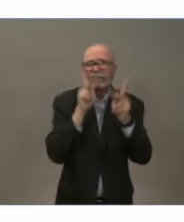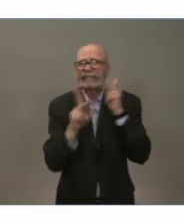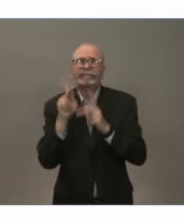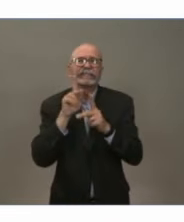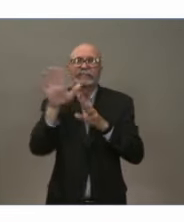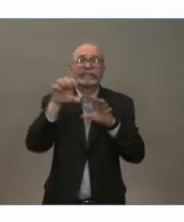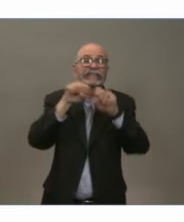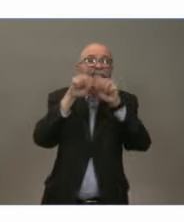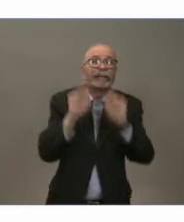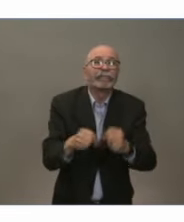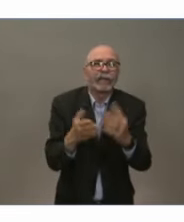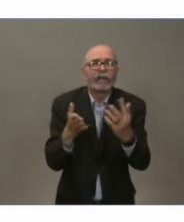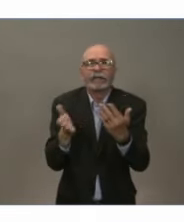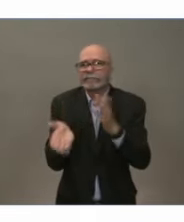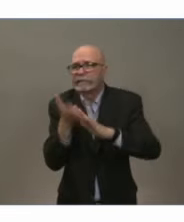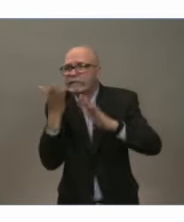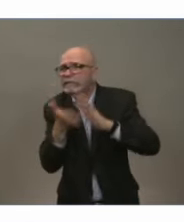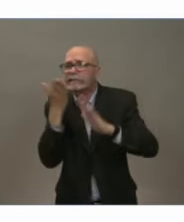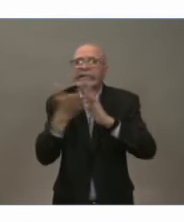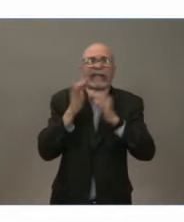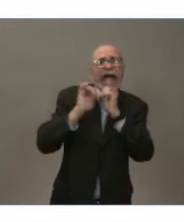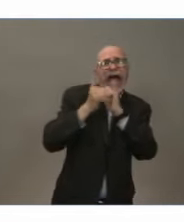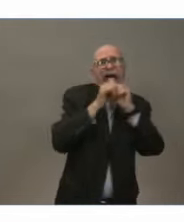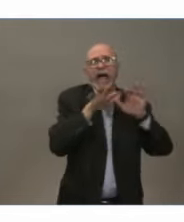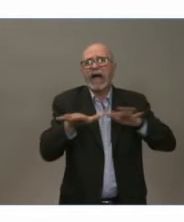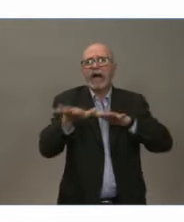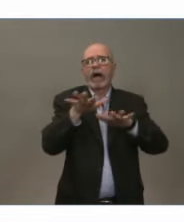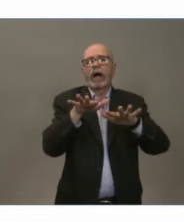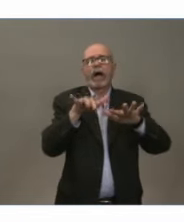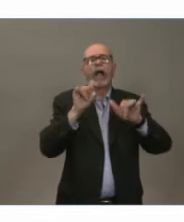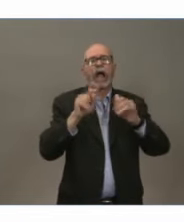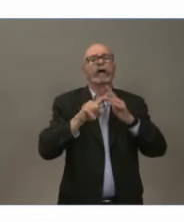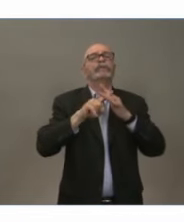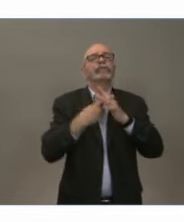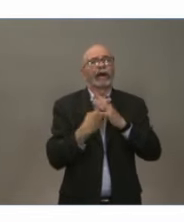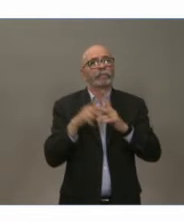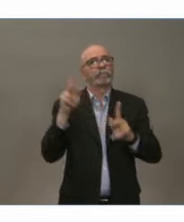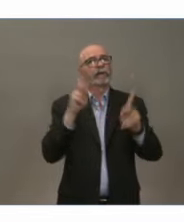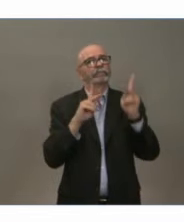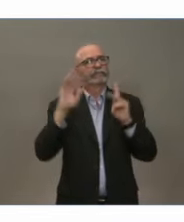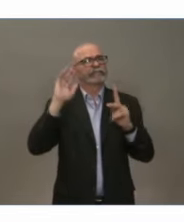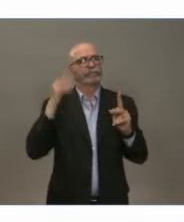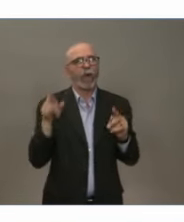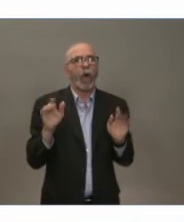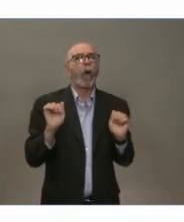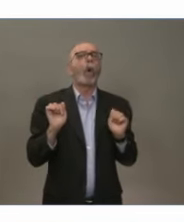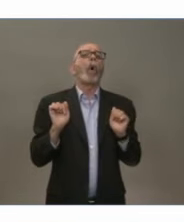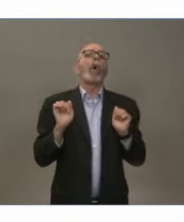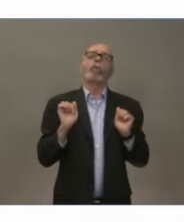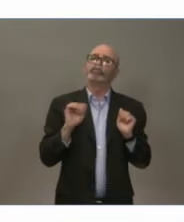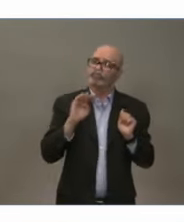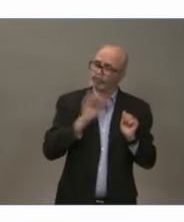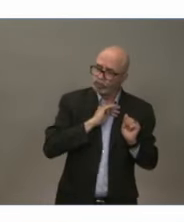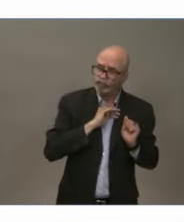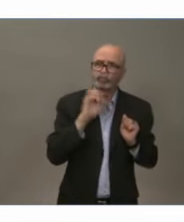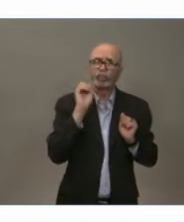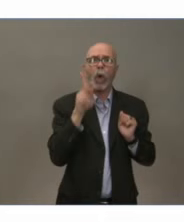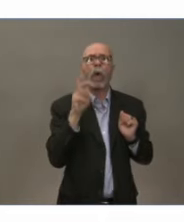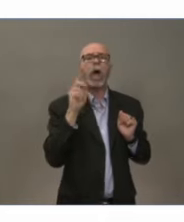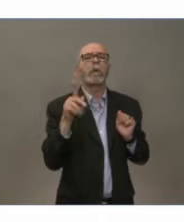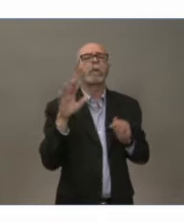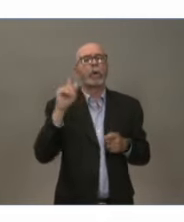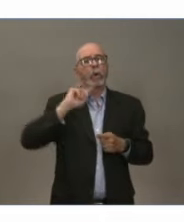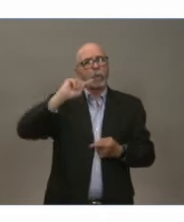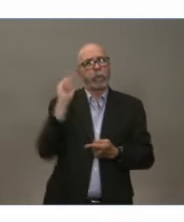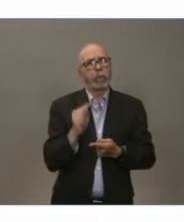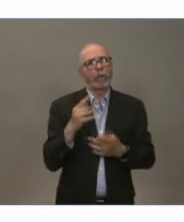But what I was briefed on this morning is that has been dealt with, and people are feeling very comfortable with the response and how quickly they're able to deal with it. Go ahead with your